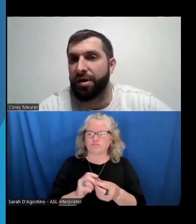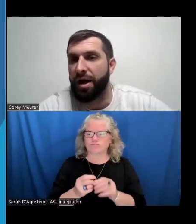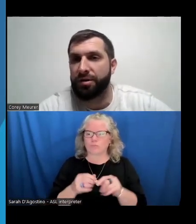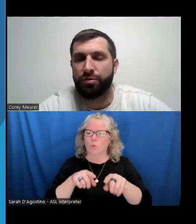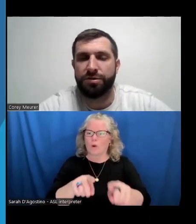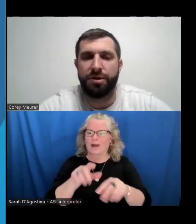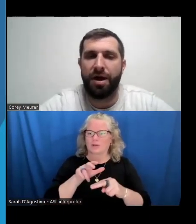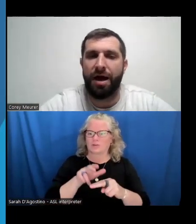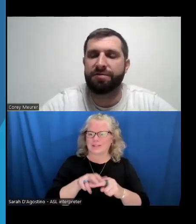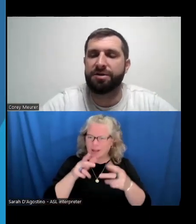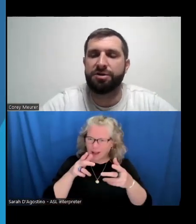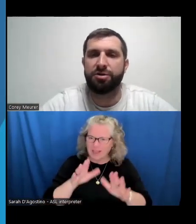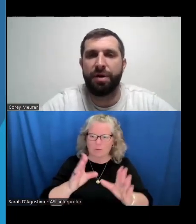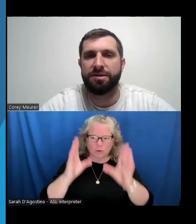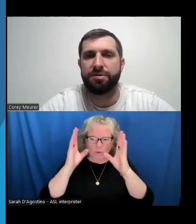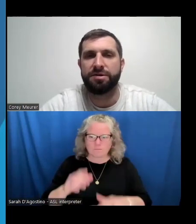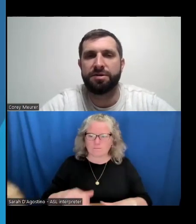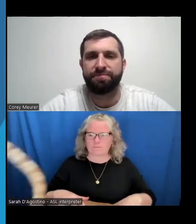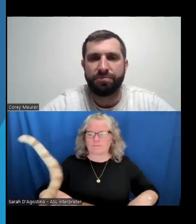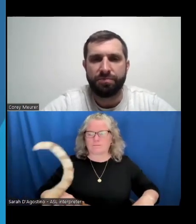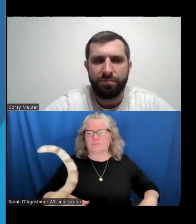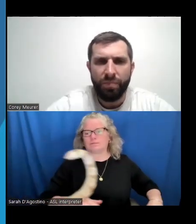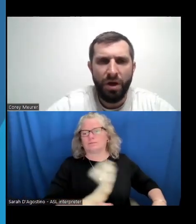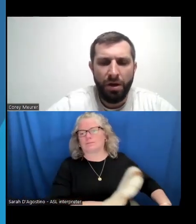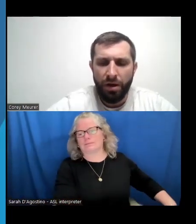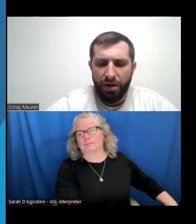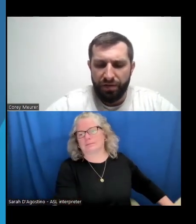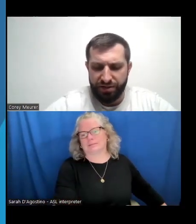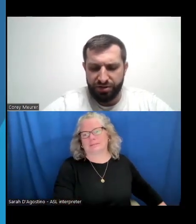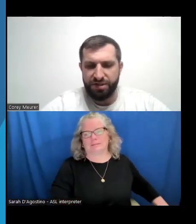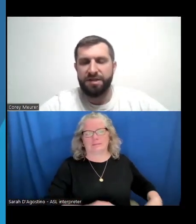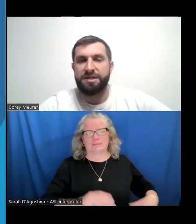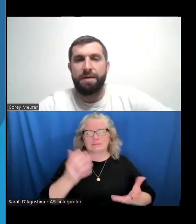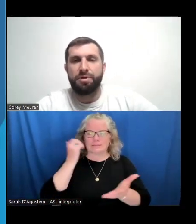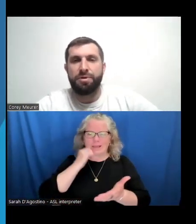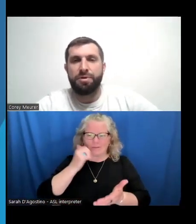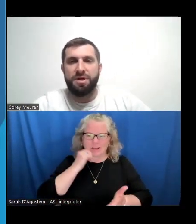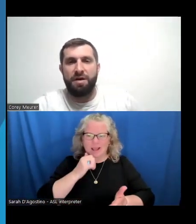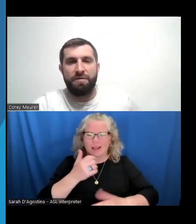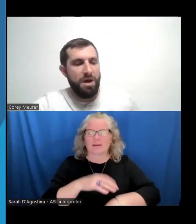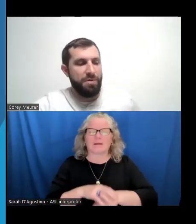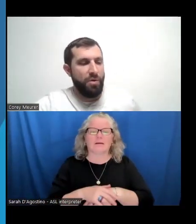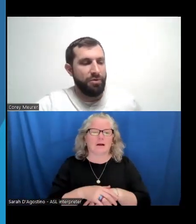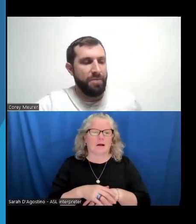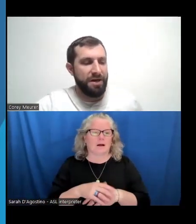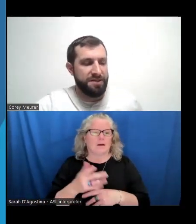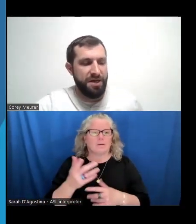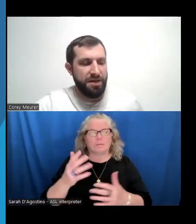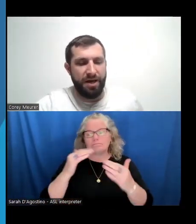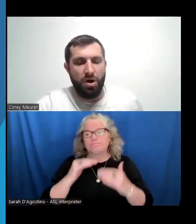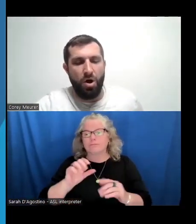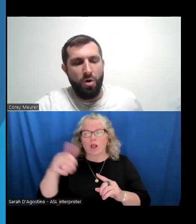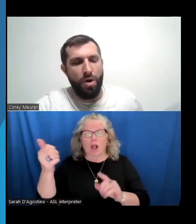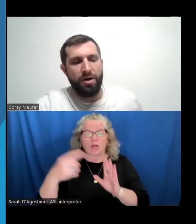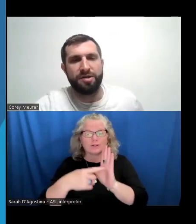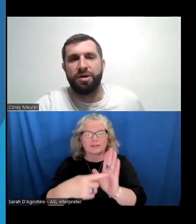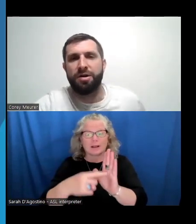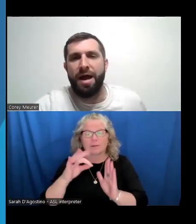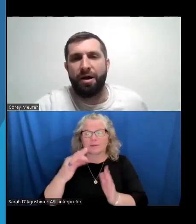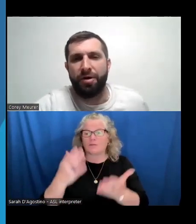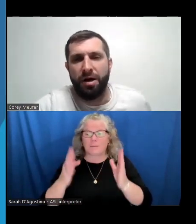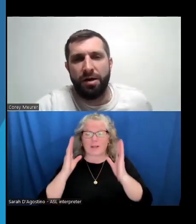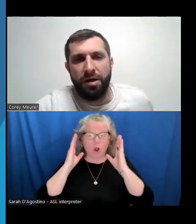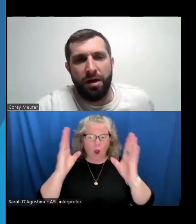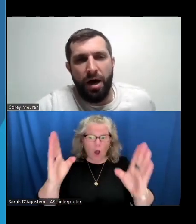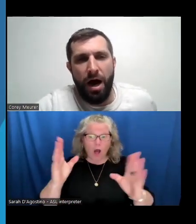on everyday tools that you have, such as pencils. These are just examples of maybe what we might see in like a hallway or a